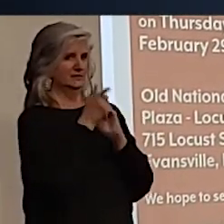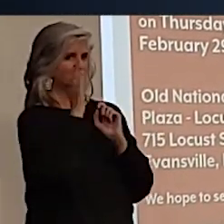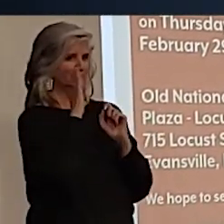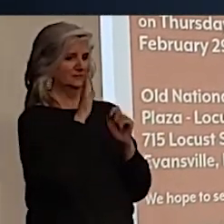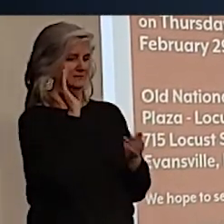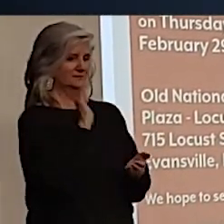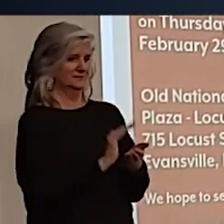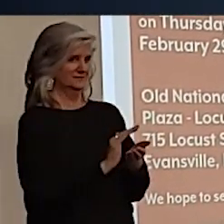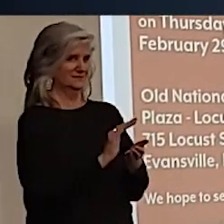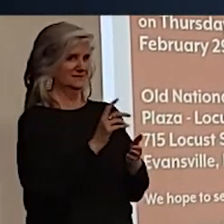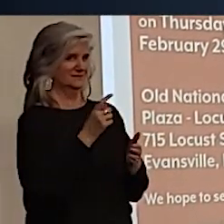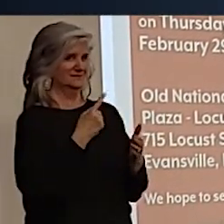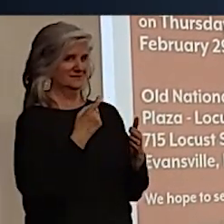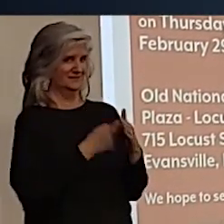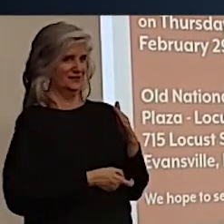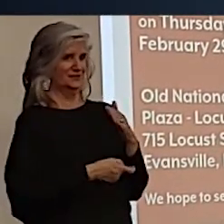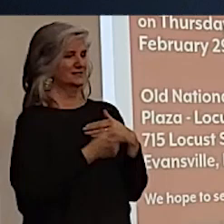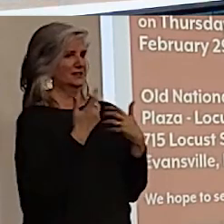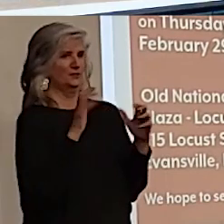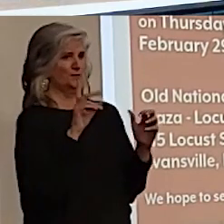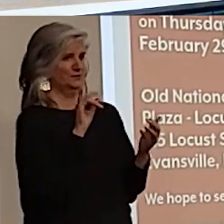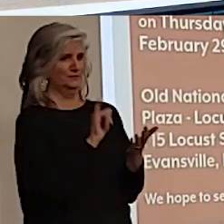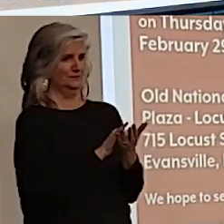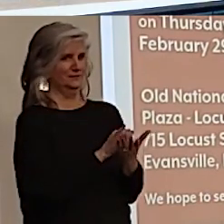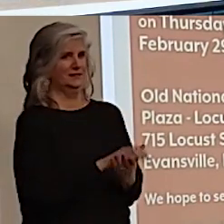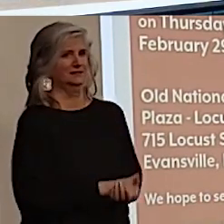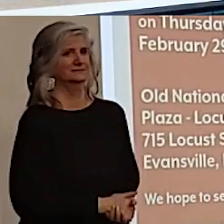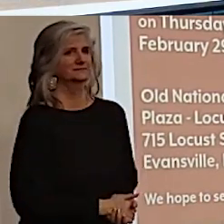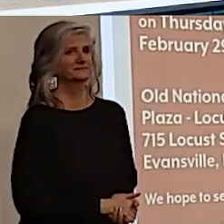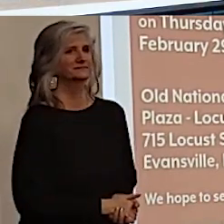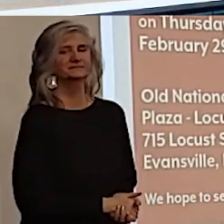people's quality of life. That's exactly what they don't want to do.